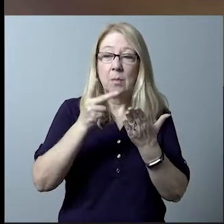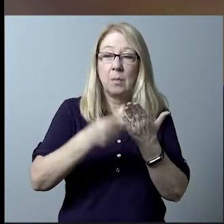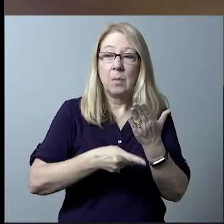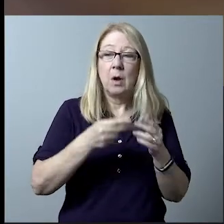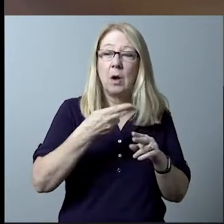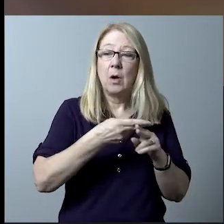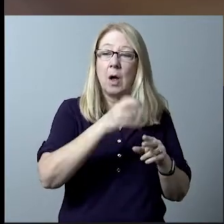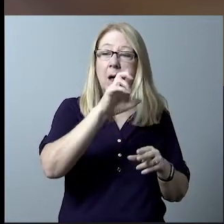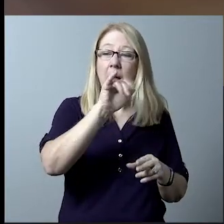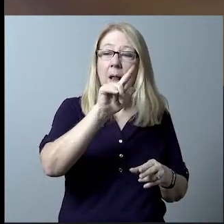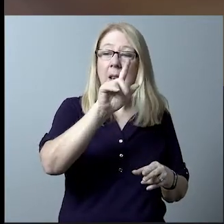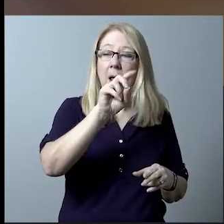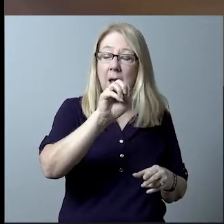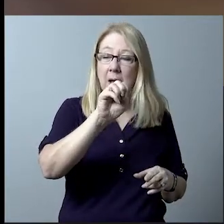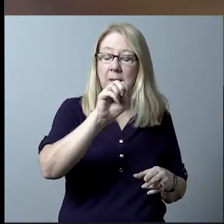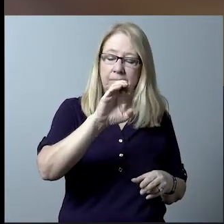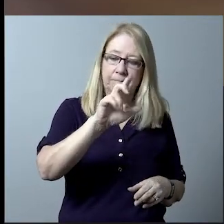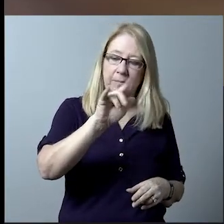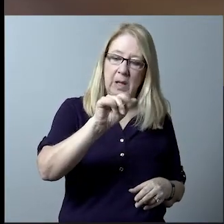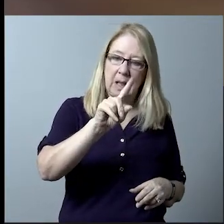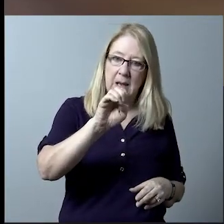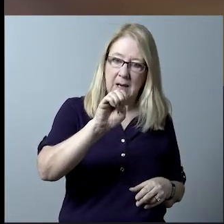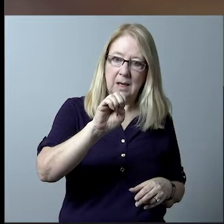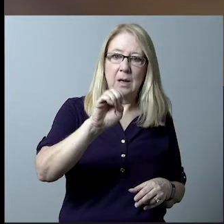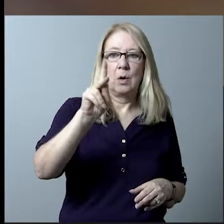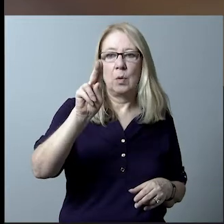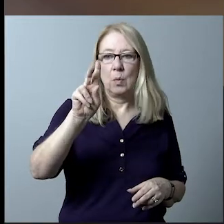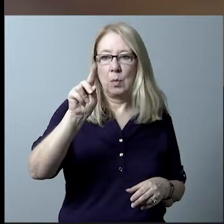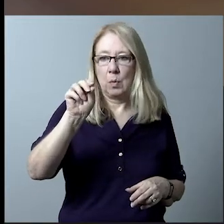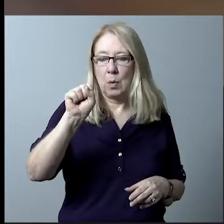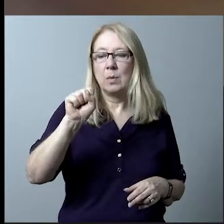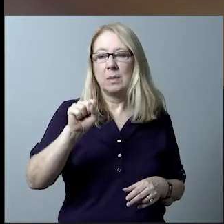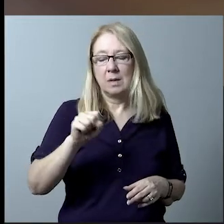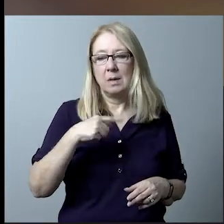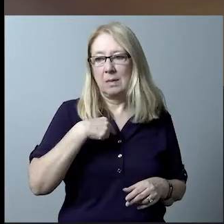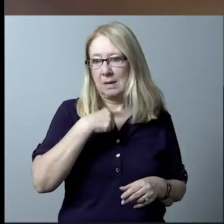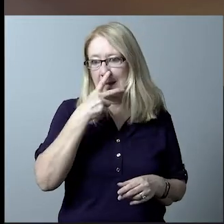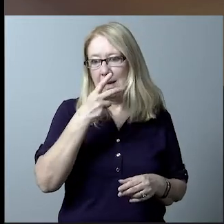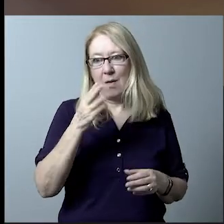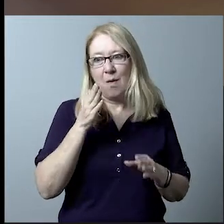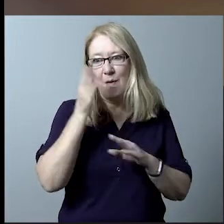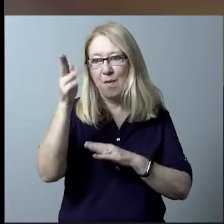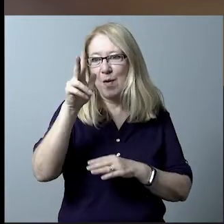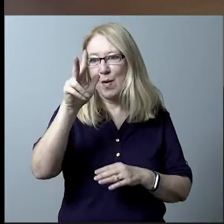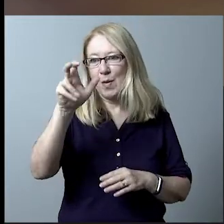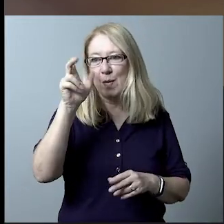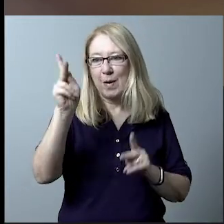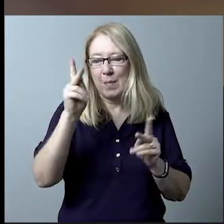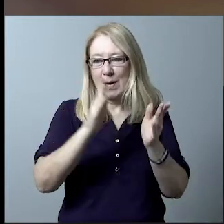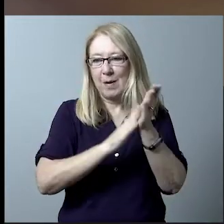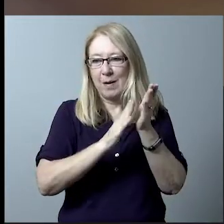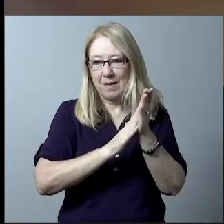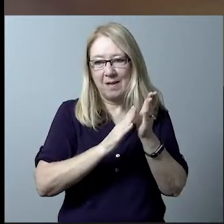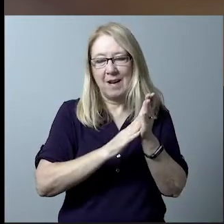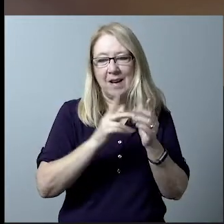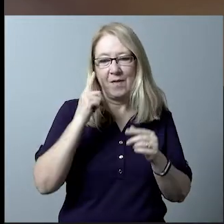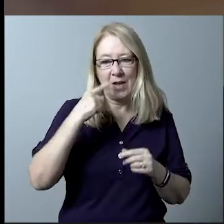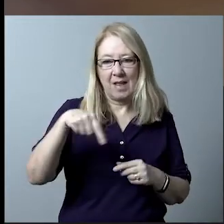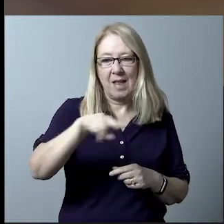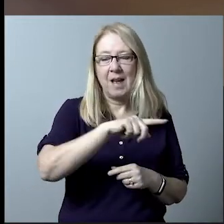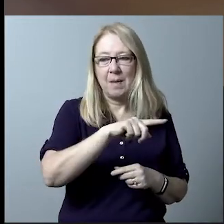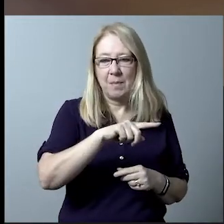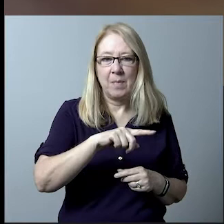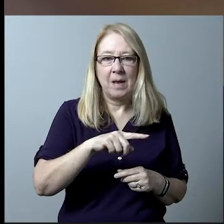a program called Clyde's Kudos with the goal of helping boost morale on campus. In just 8 months, we have seen over 300 individual